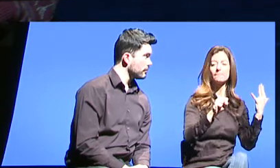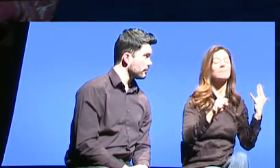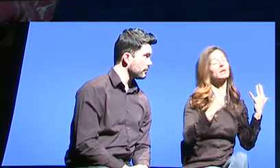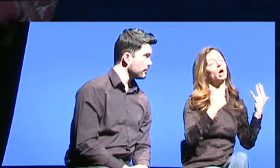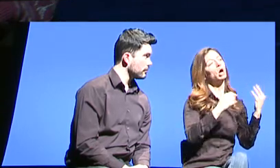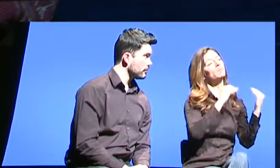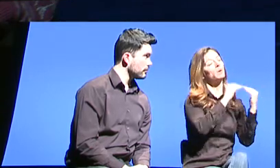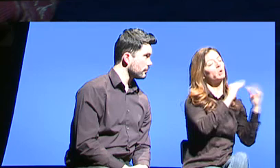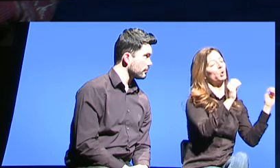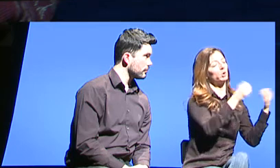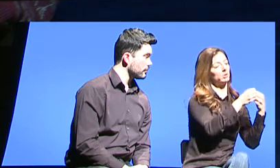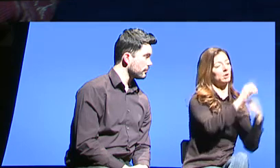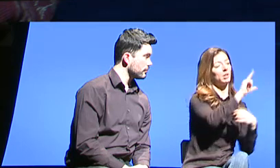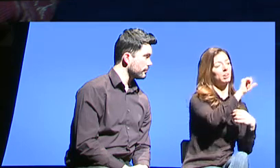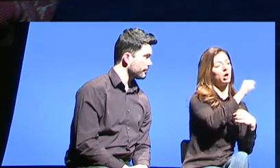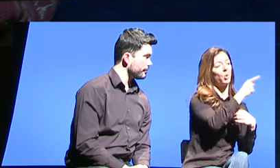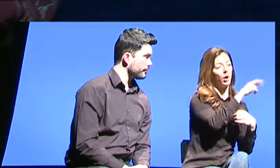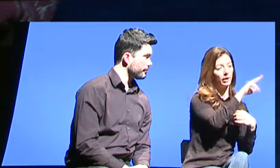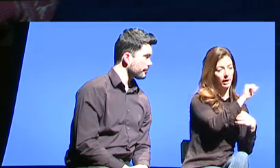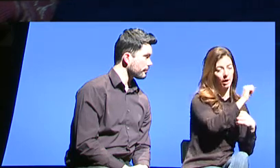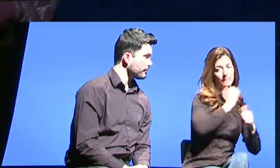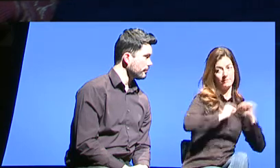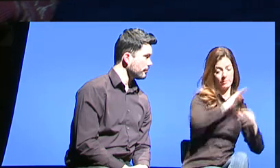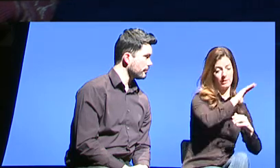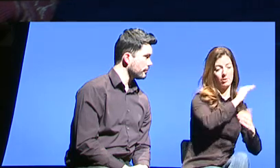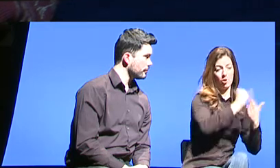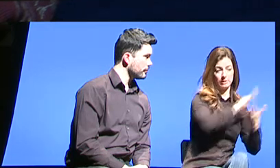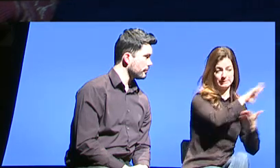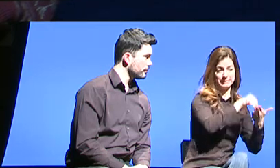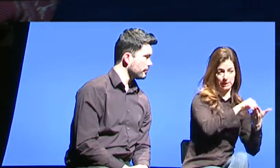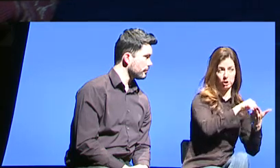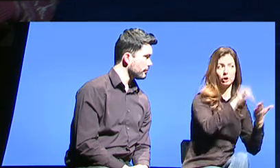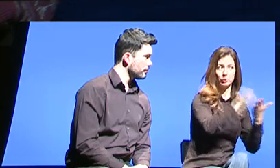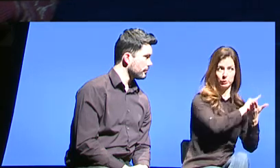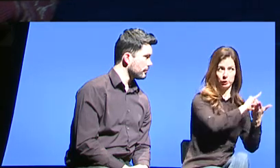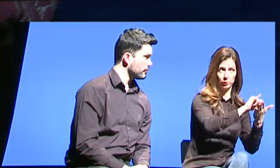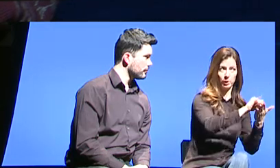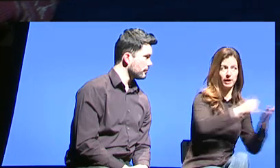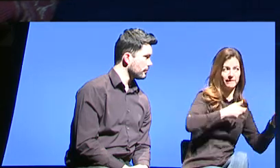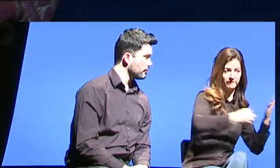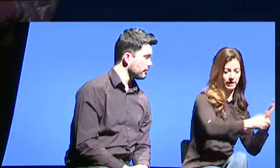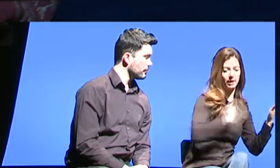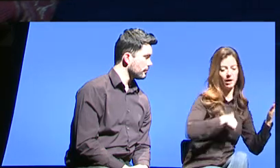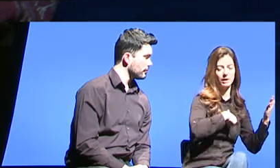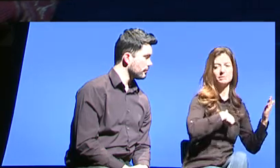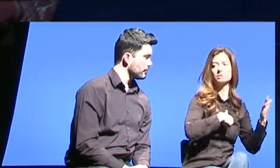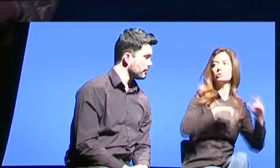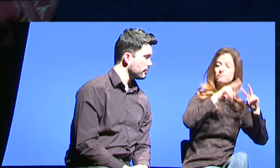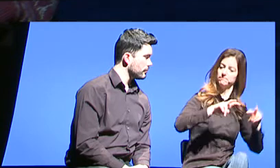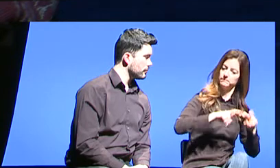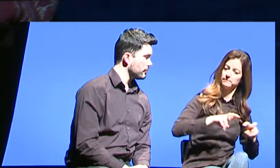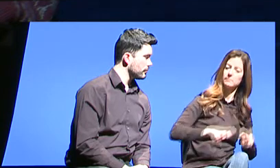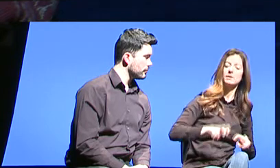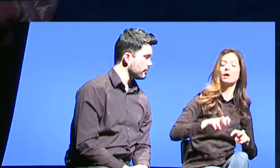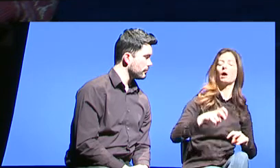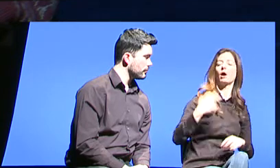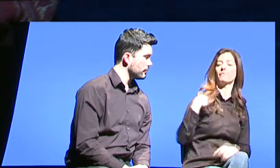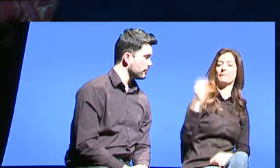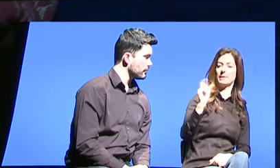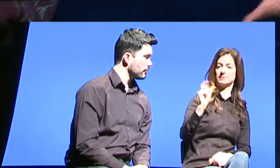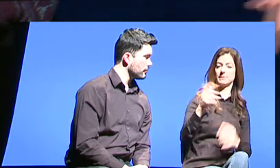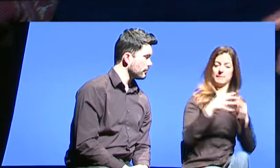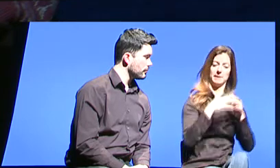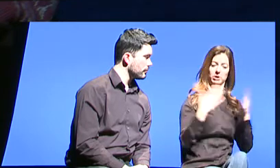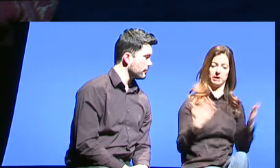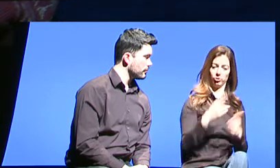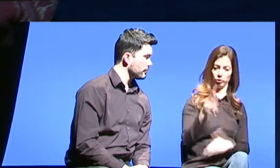LaGuardia Performing Arts Center in New York City, to create a project that specifically looked at the experiences of Muslim Americans in the United